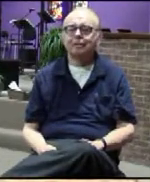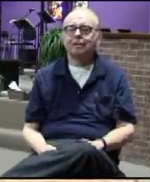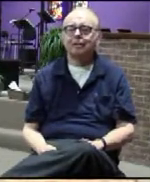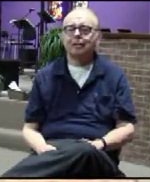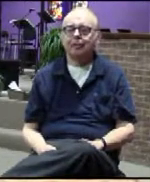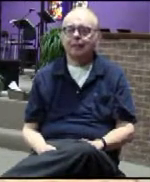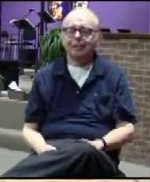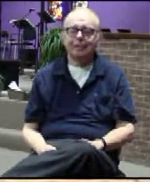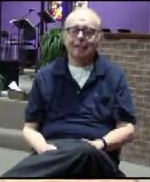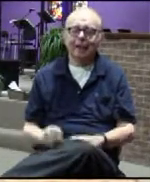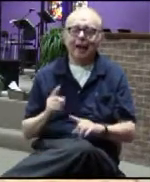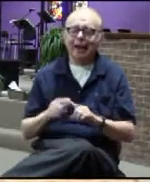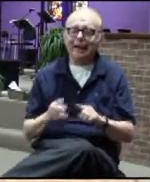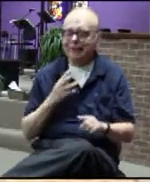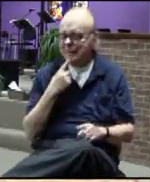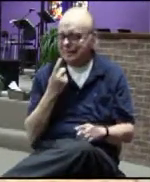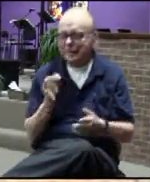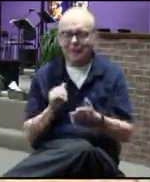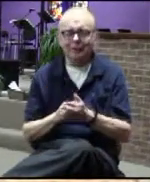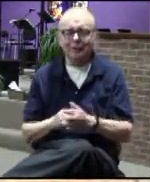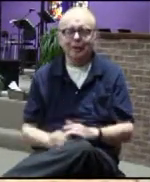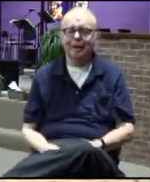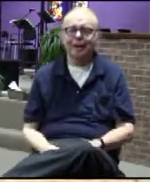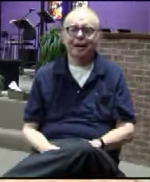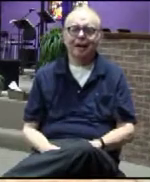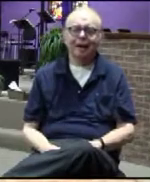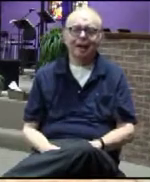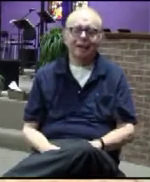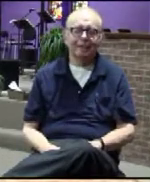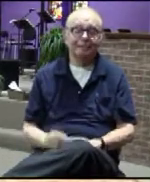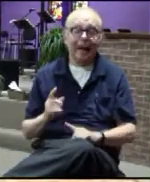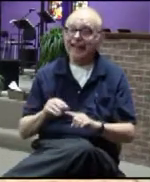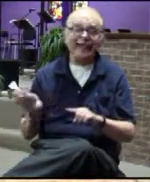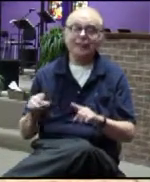Yeah. If I can pronounce this word. It's. Okay.